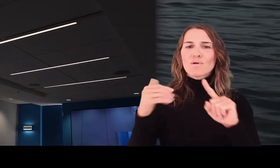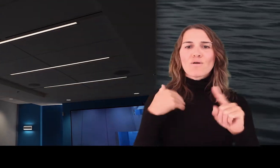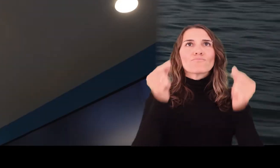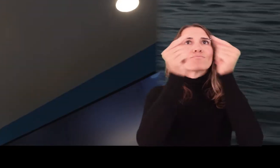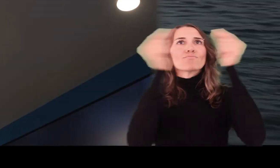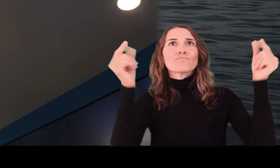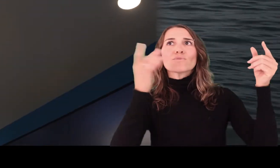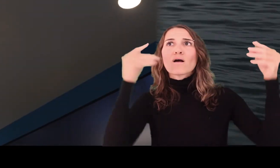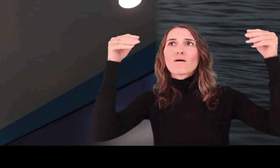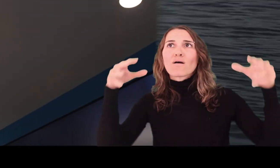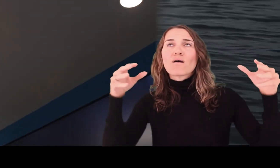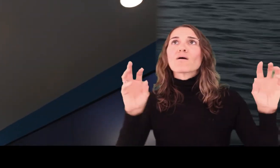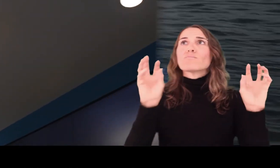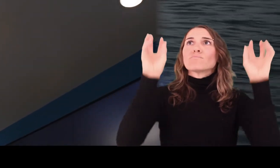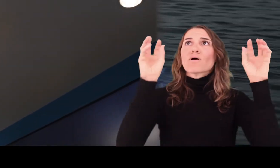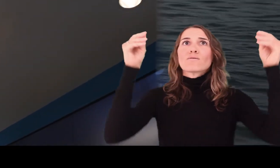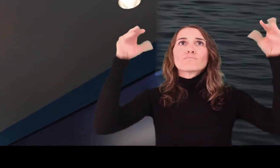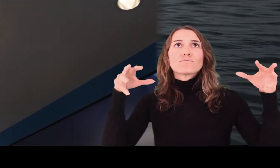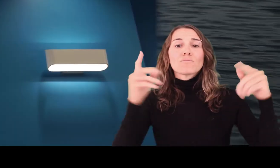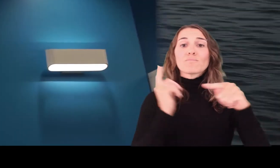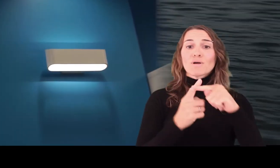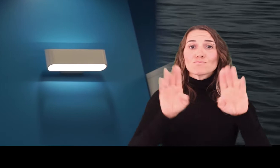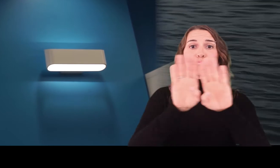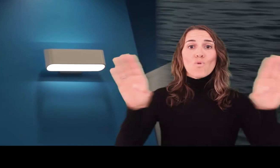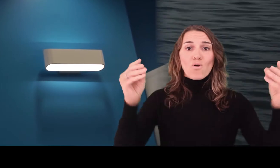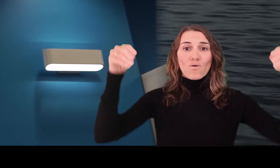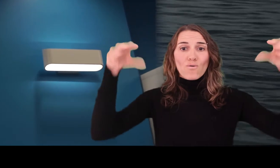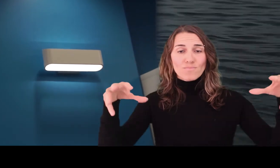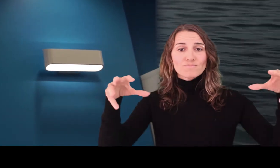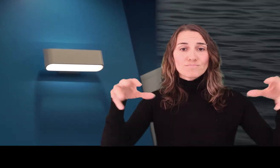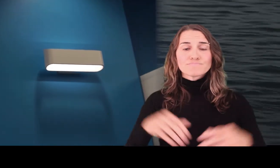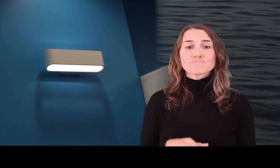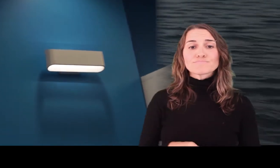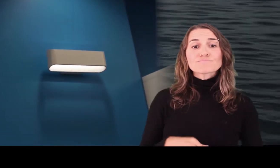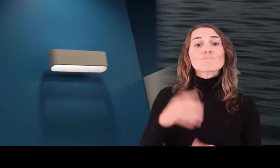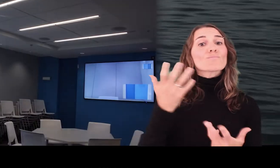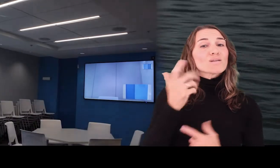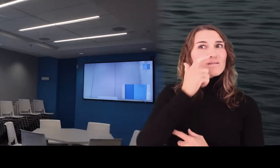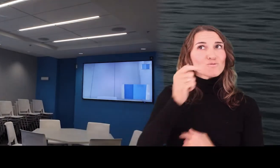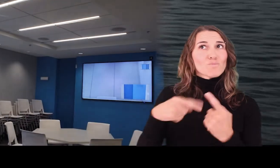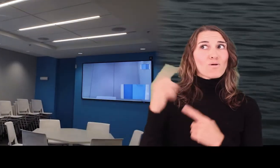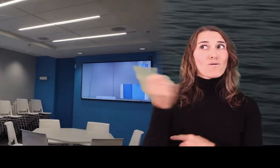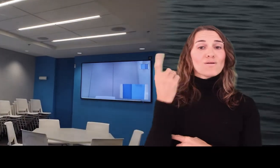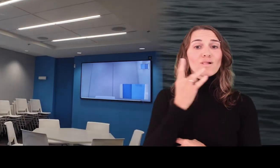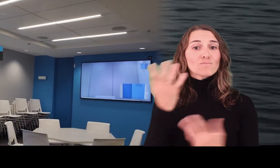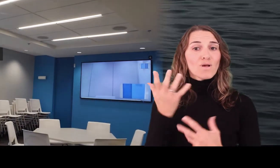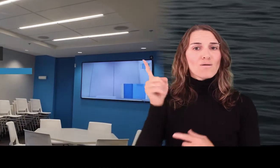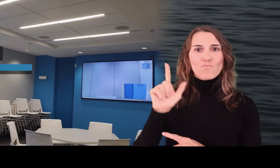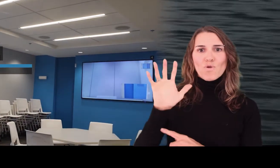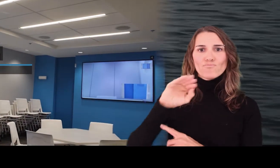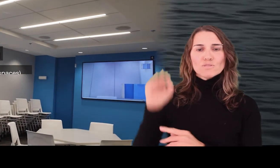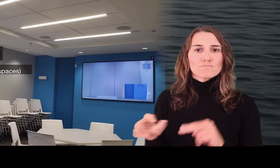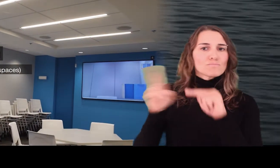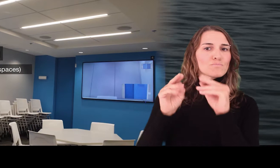such as track lighting, pot lights, as well as wall scones. What is also interesting is the lighting is about 25%